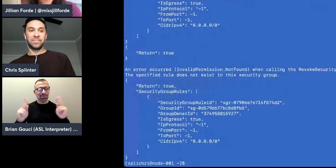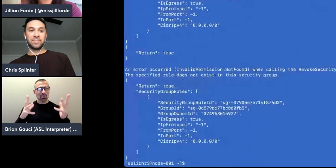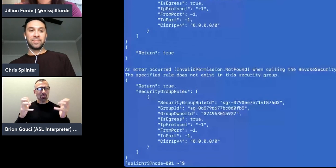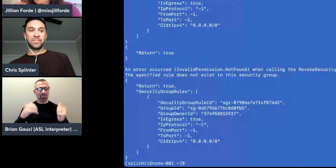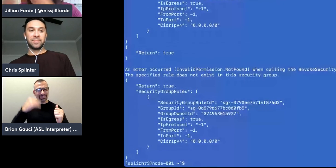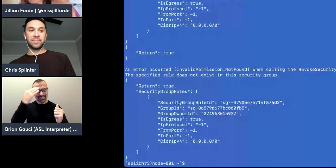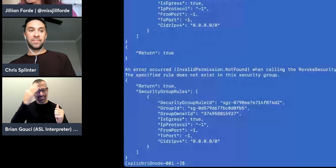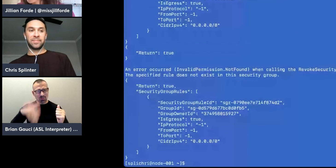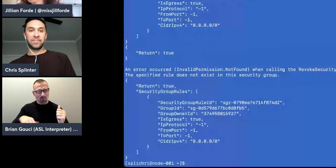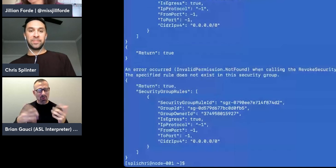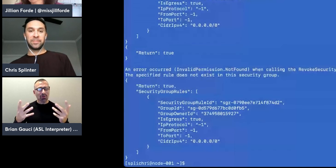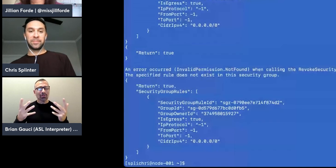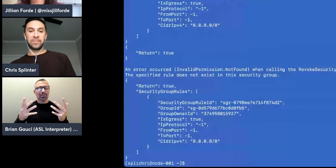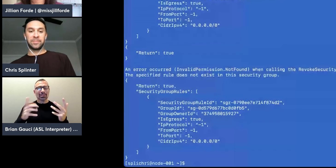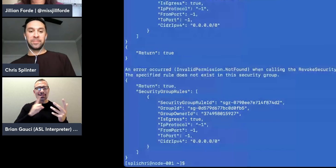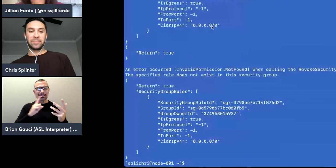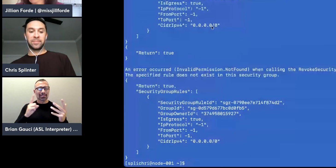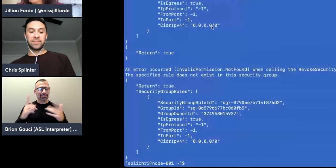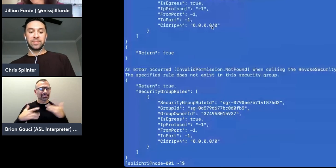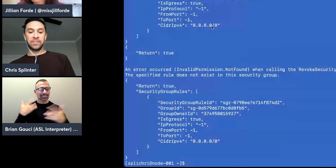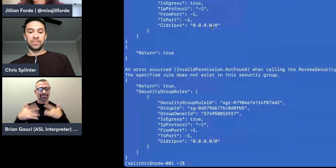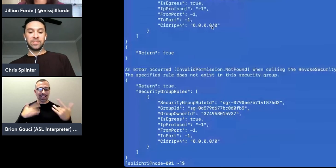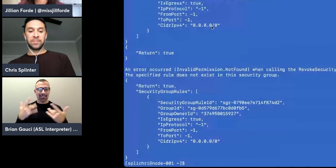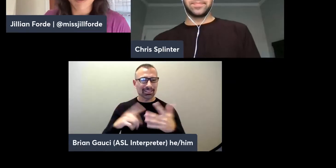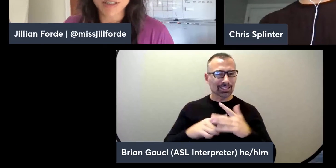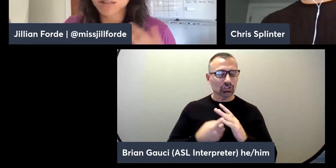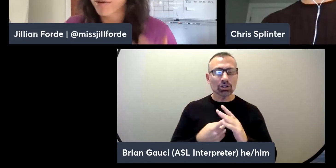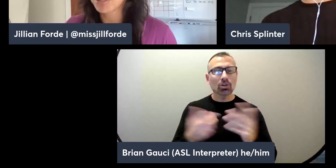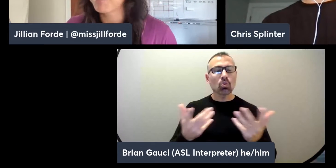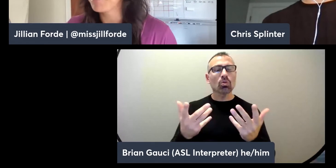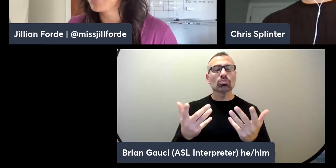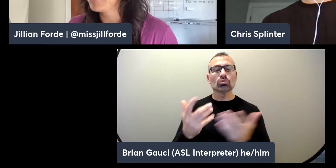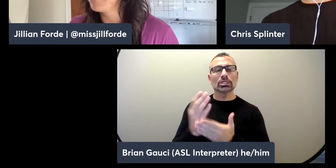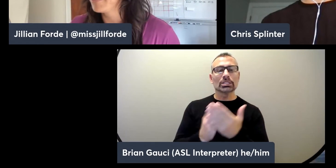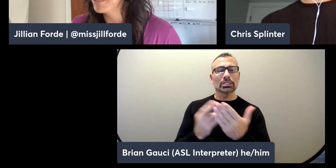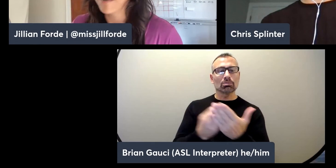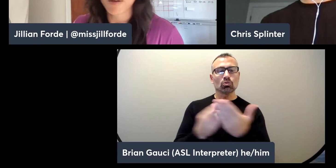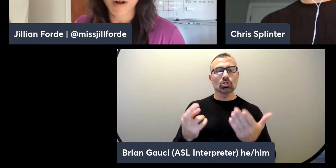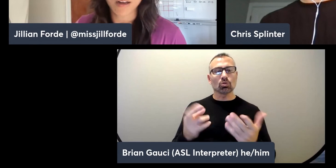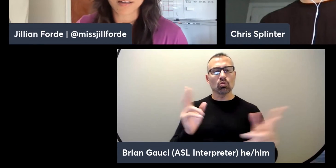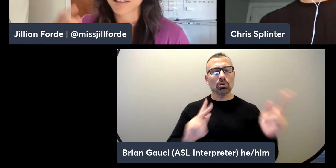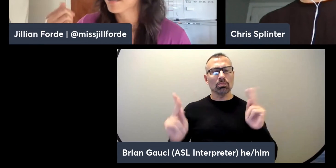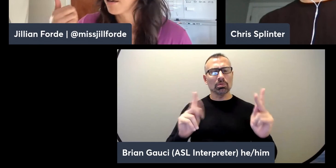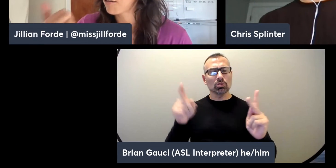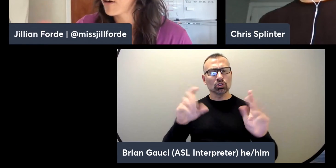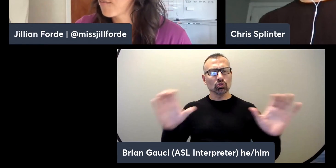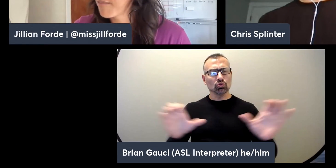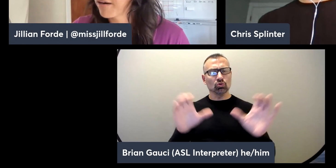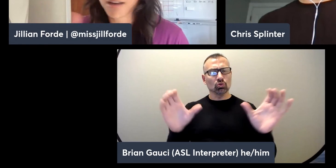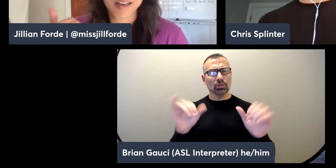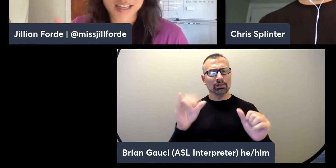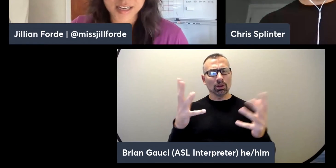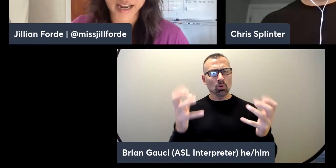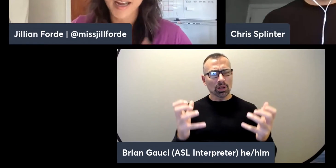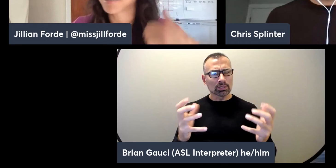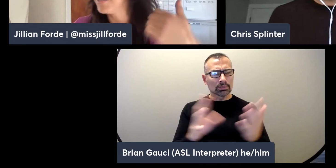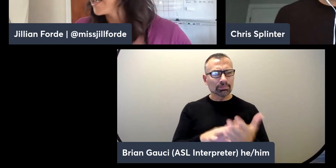know. They're probably excited to get started. So what are some resources? What should people do if they want to start learning more